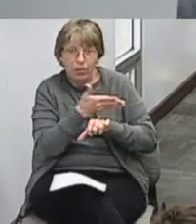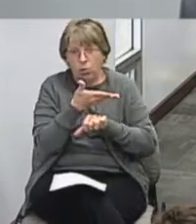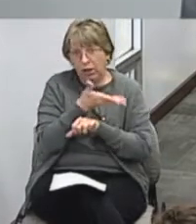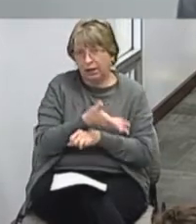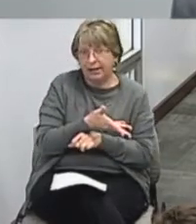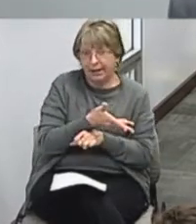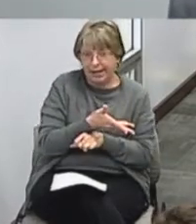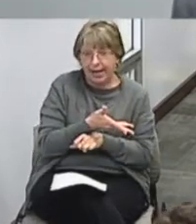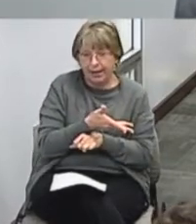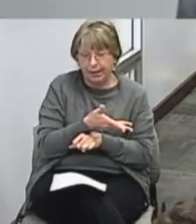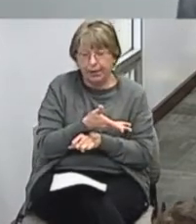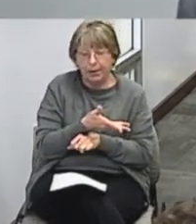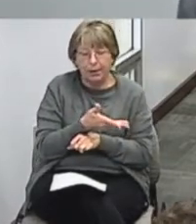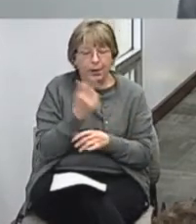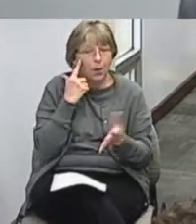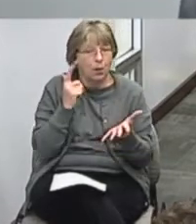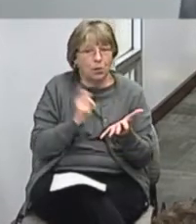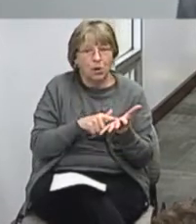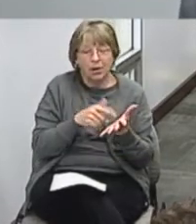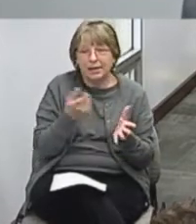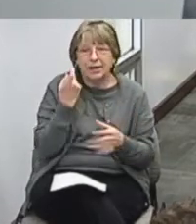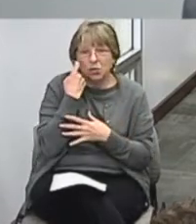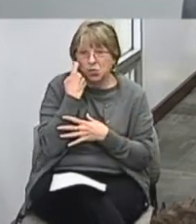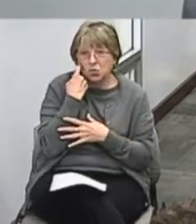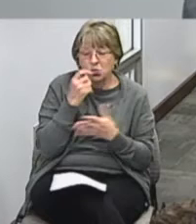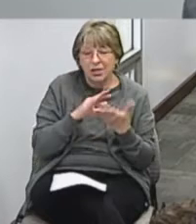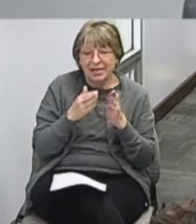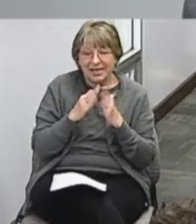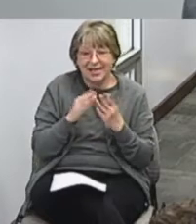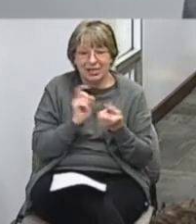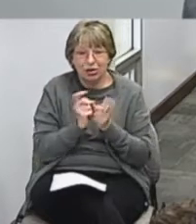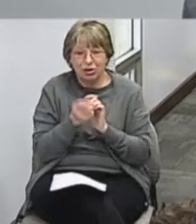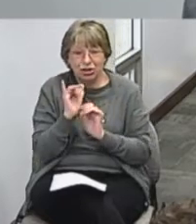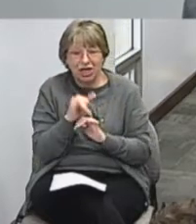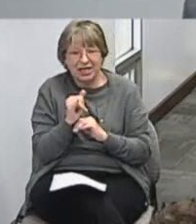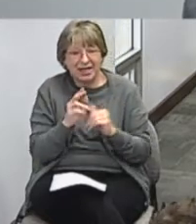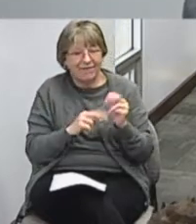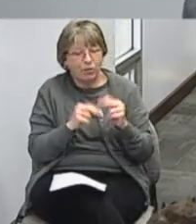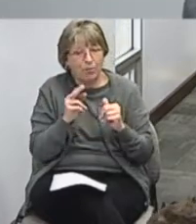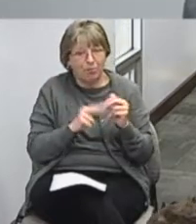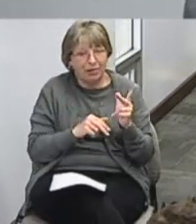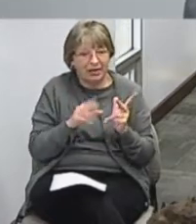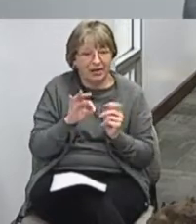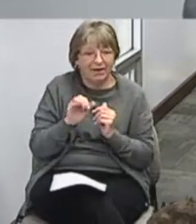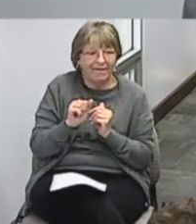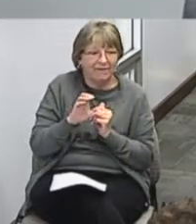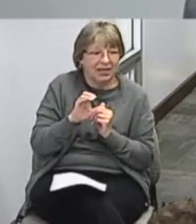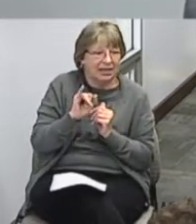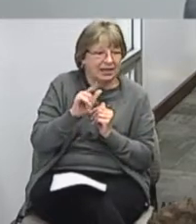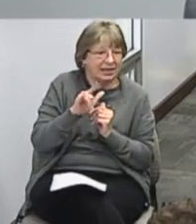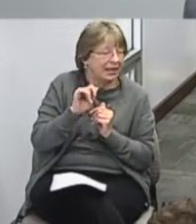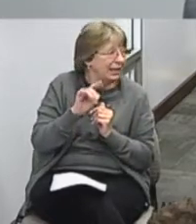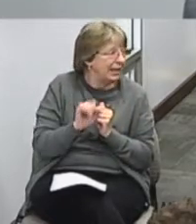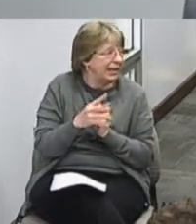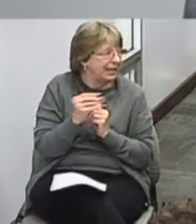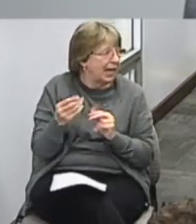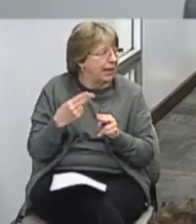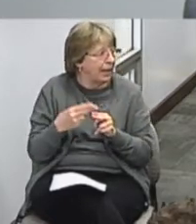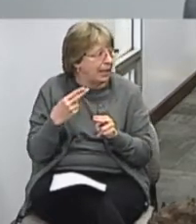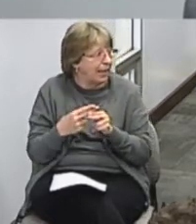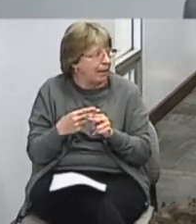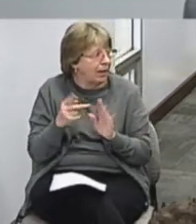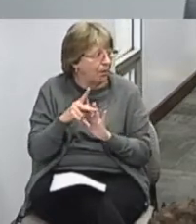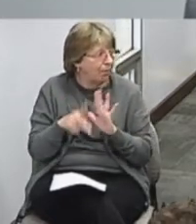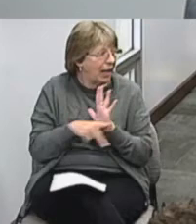city's recently adopted park naming, park facilities, building facilities naming policy that you had a chance to review.